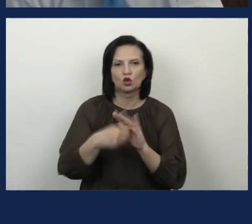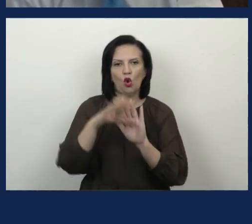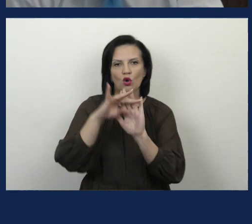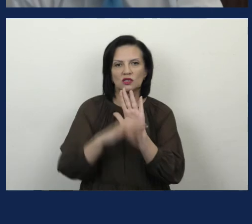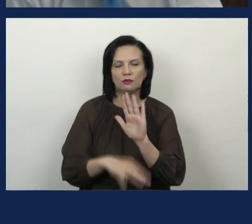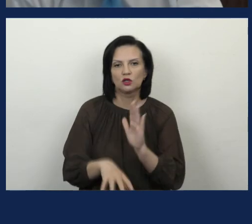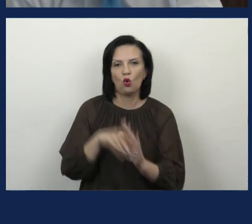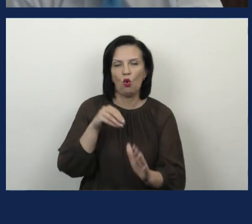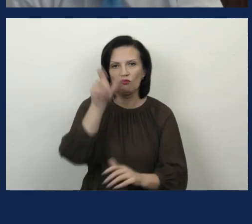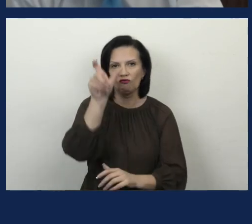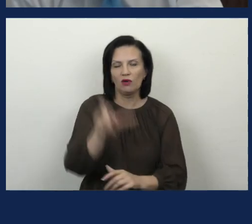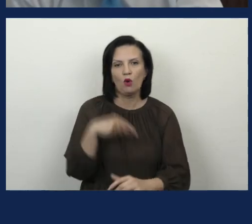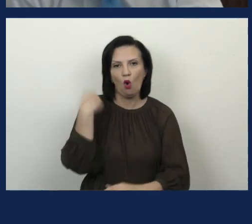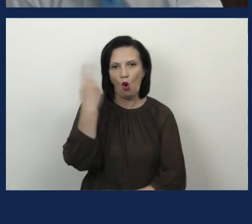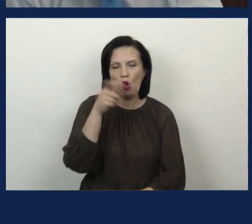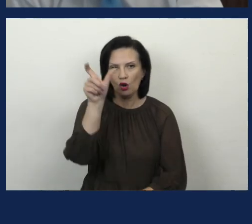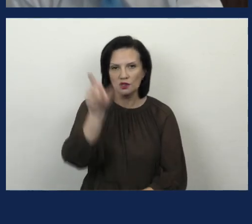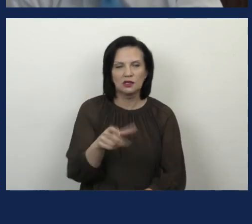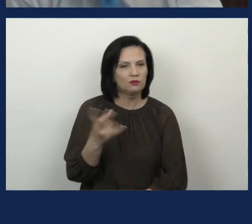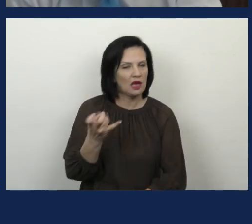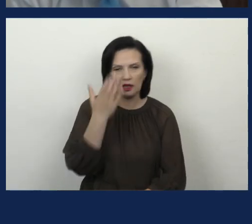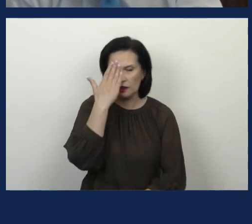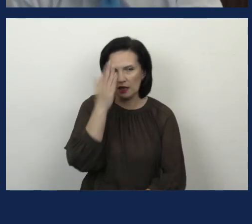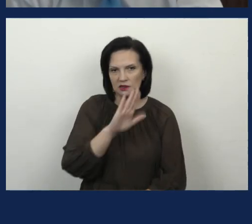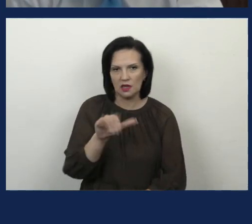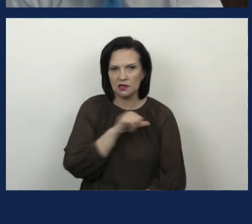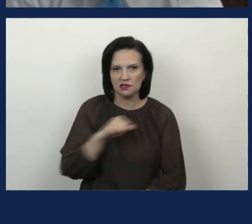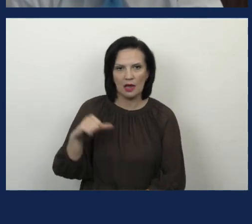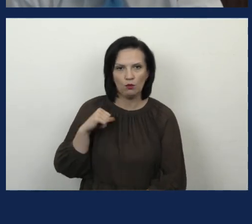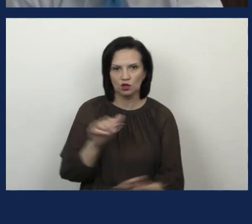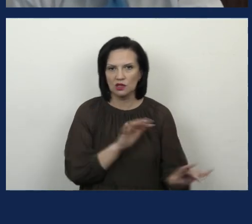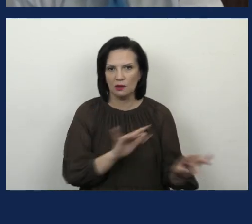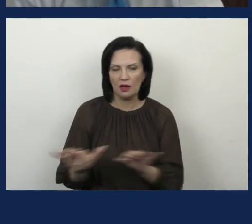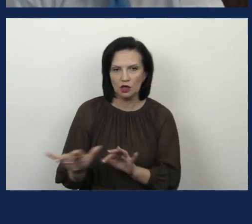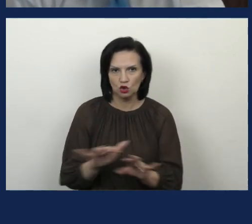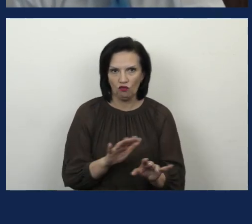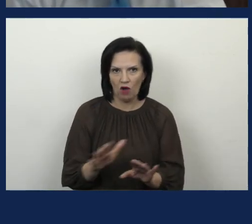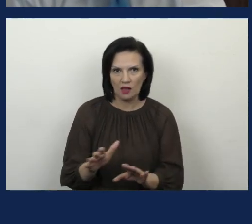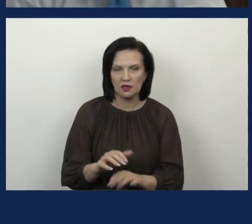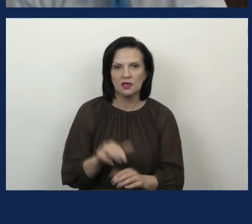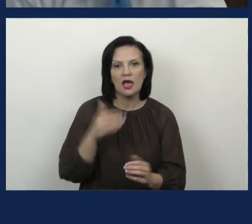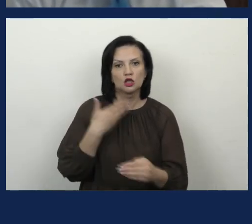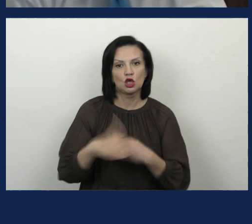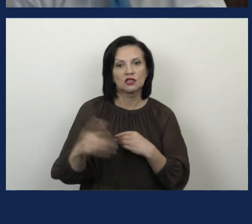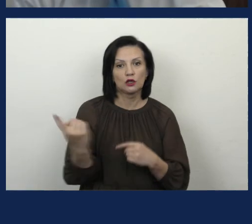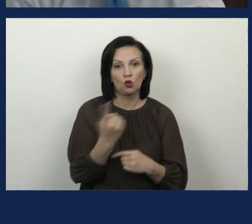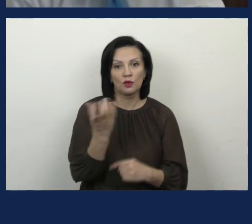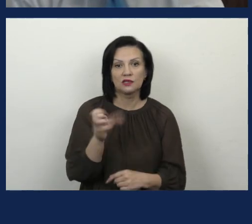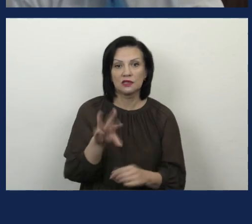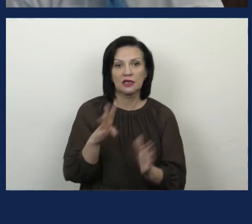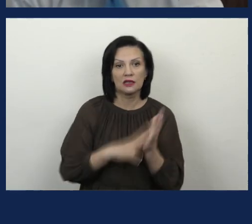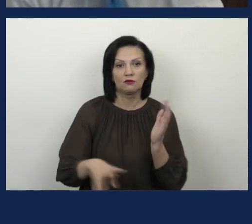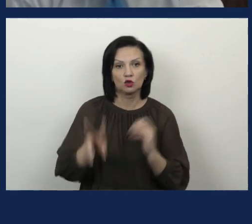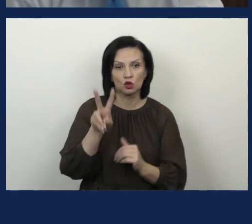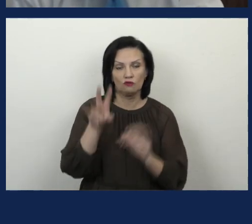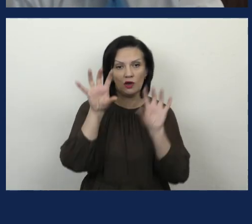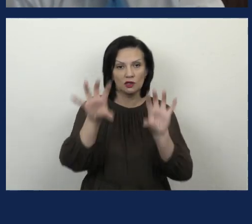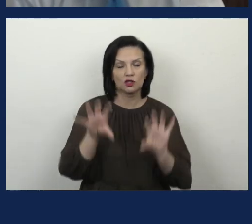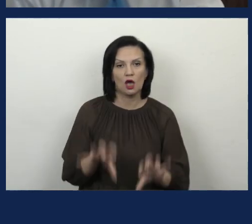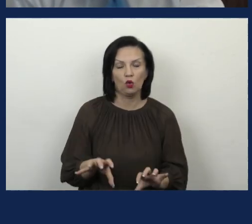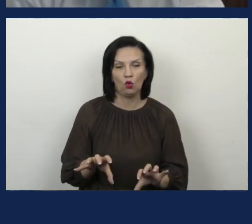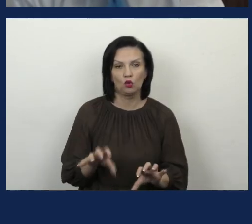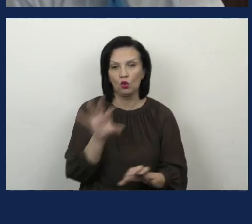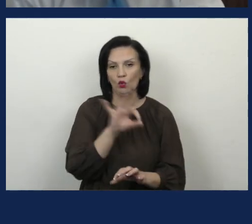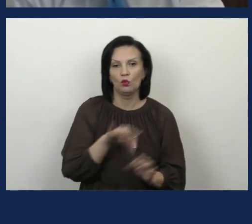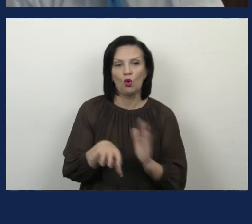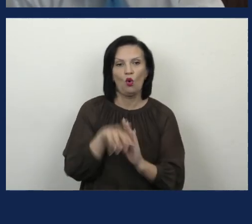Election Commission thought, inclusion of the persons into the lists who were unable to move on their own. Part 1